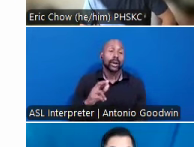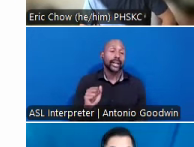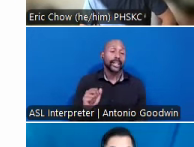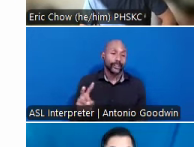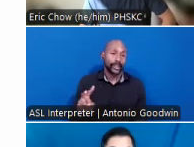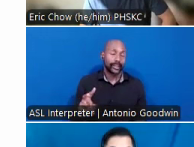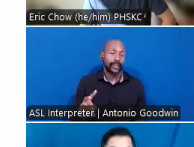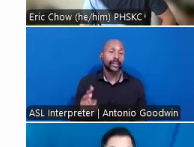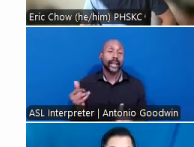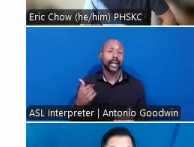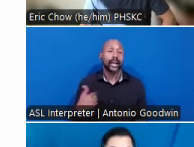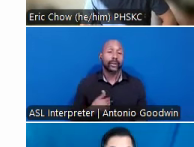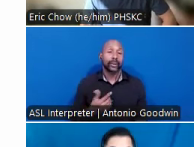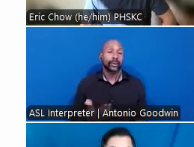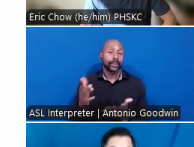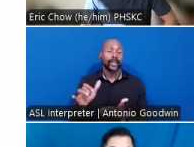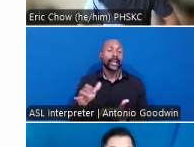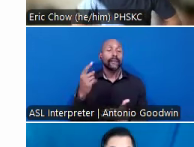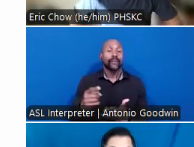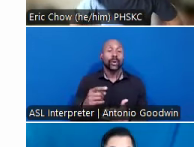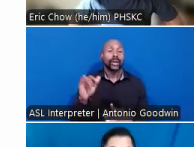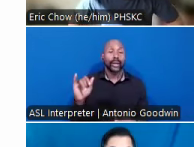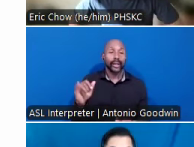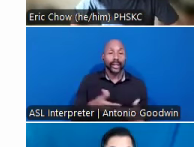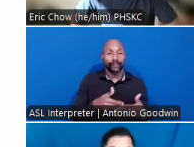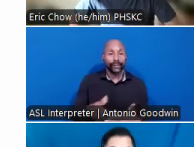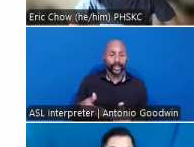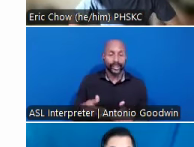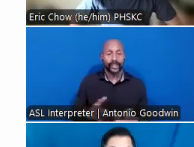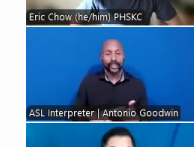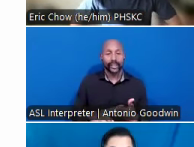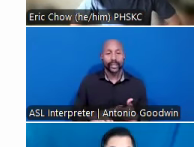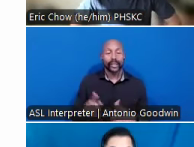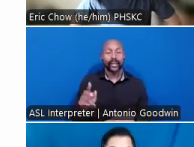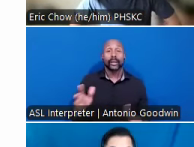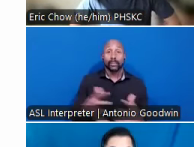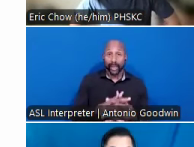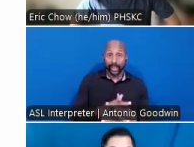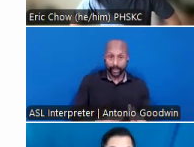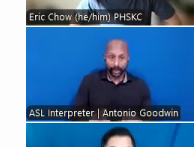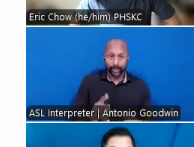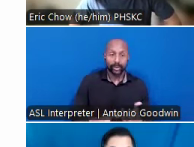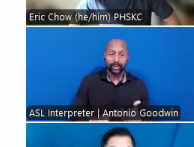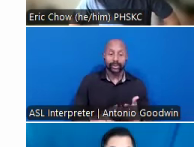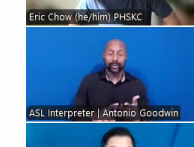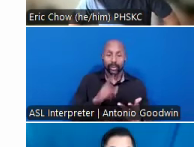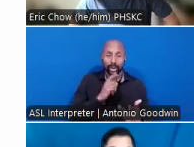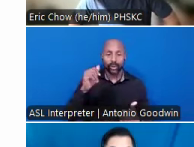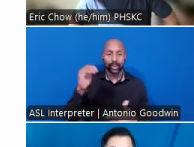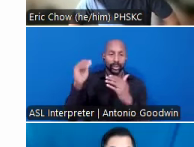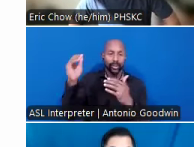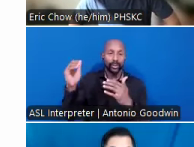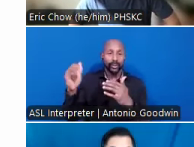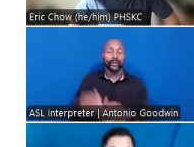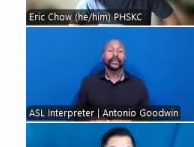pregnant people, and older adults. Now, for infants, infants less than 8 months during the respiratory illness